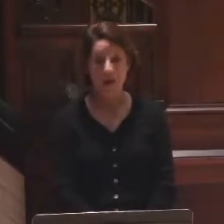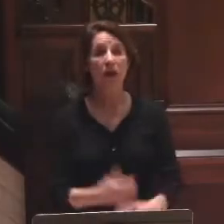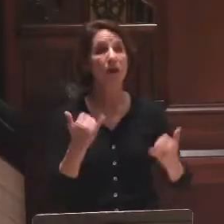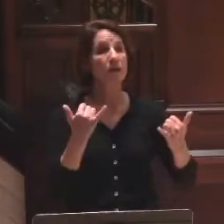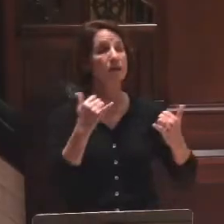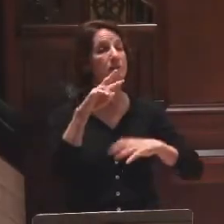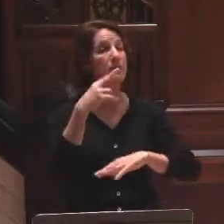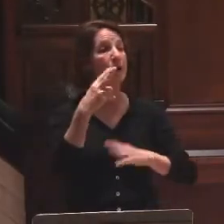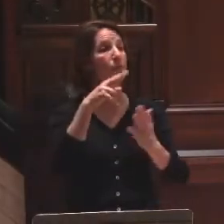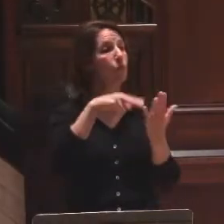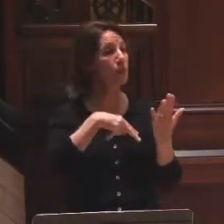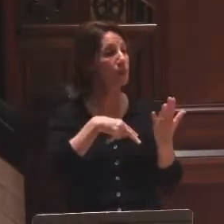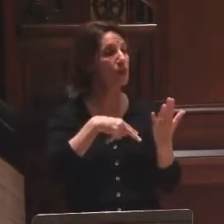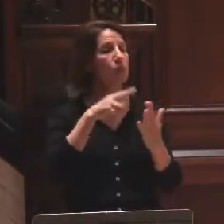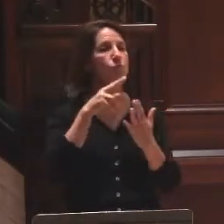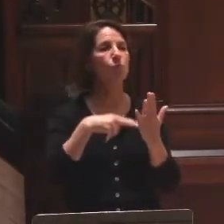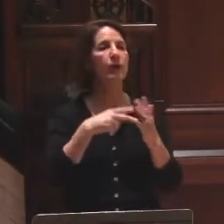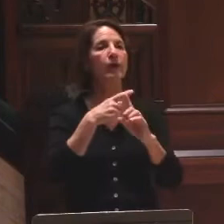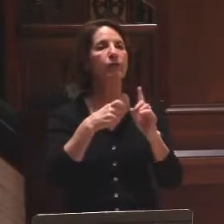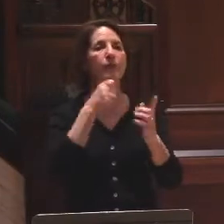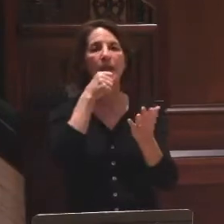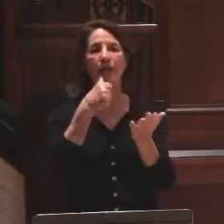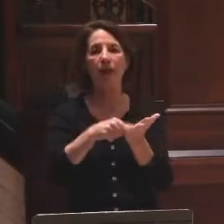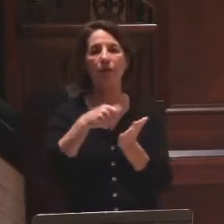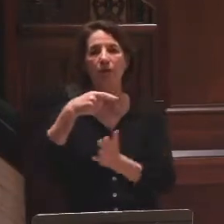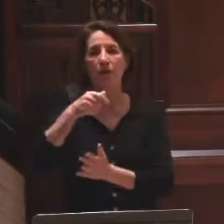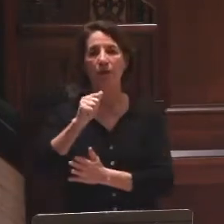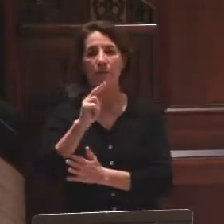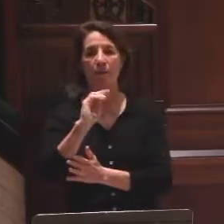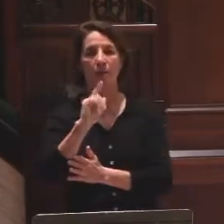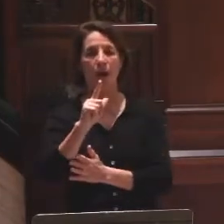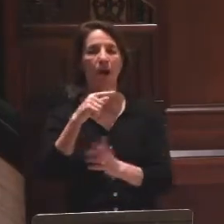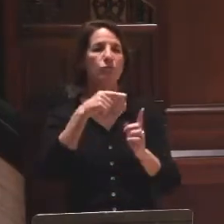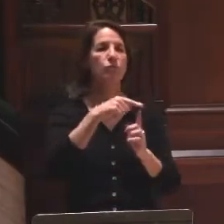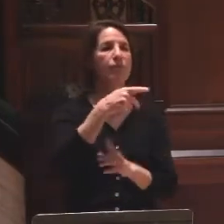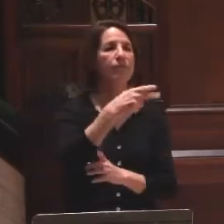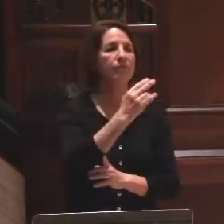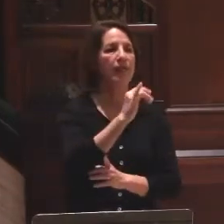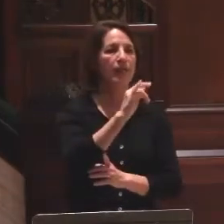Today's second reading is a reading from the letter of Paul to the Philippians.